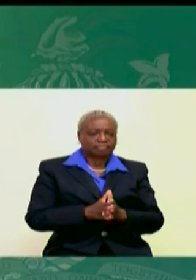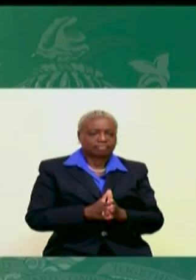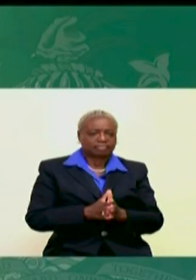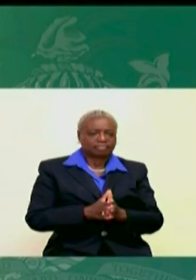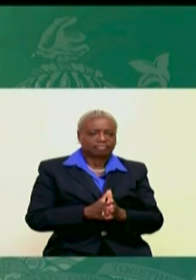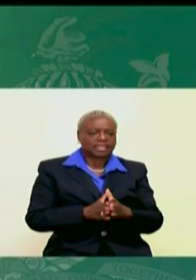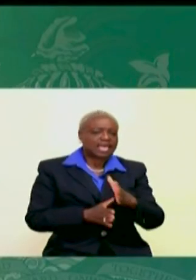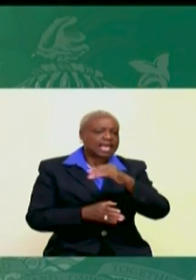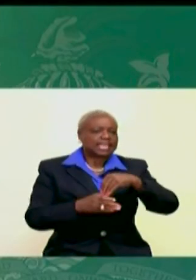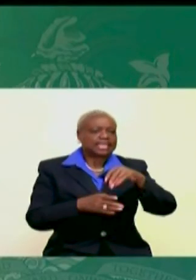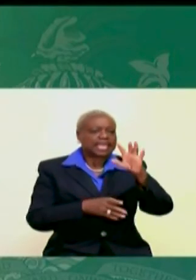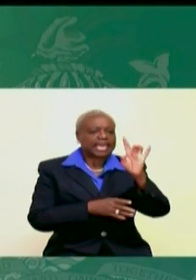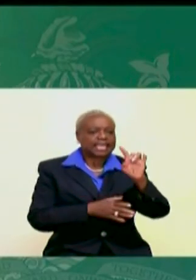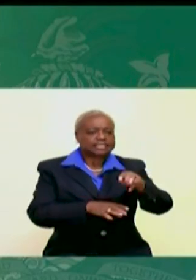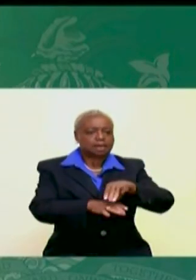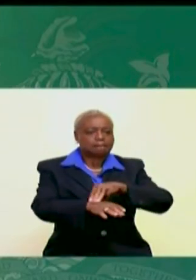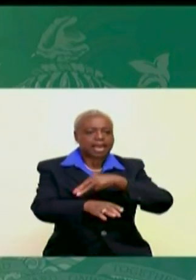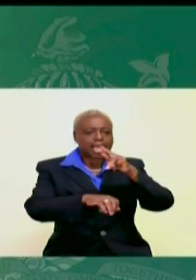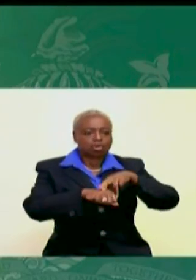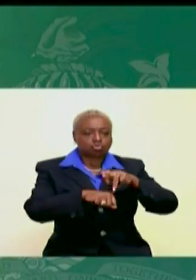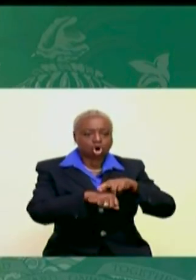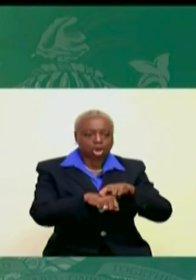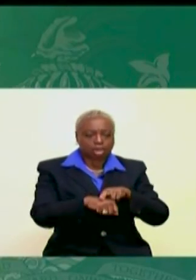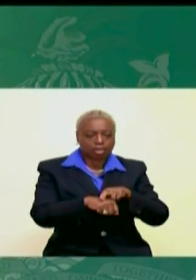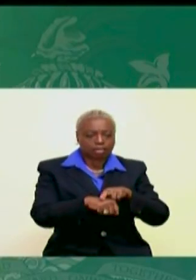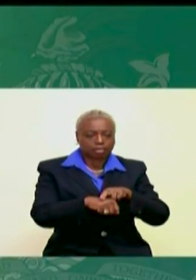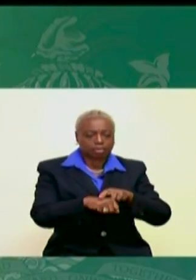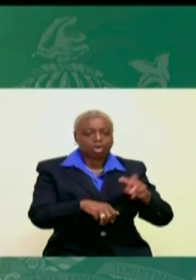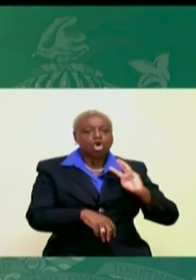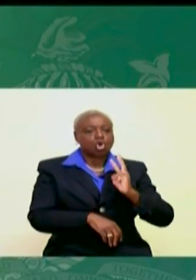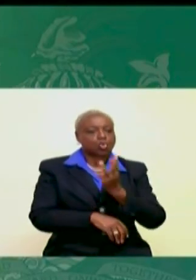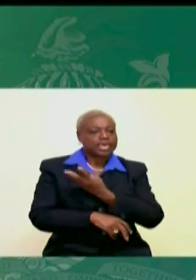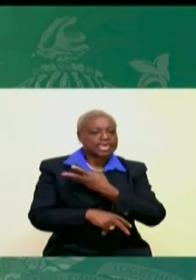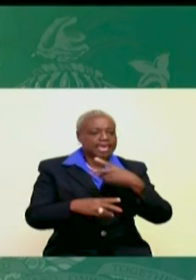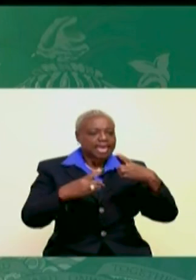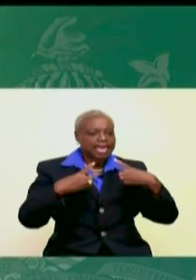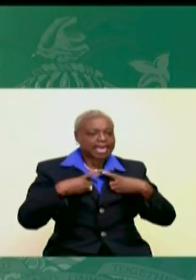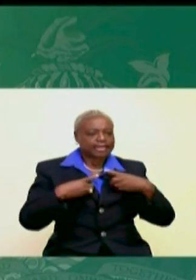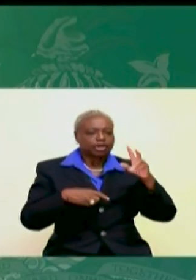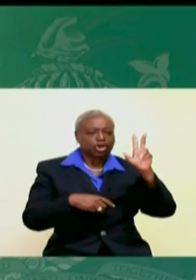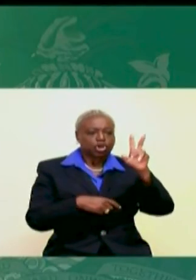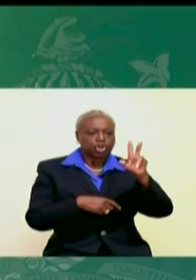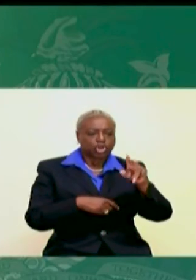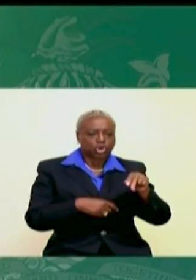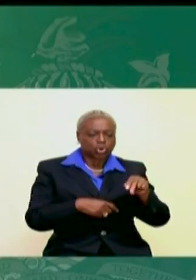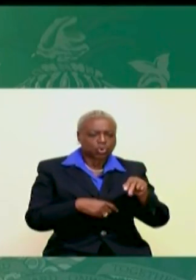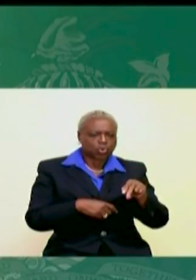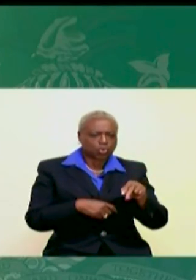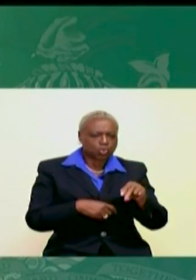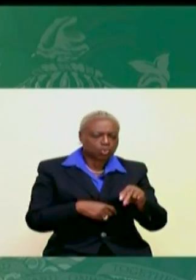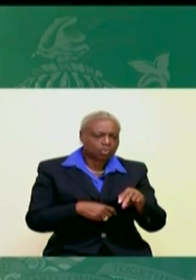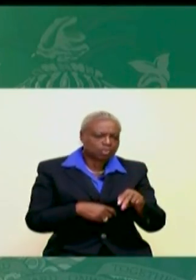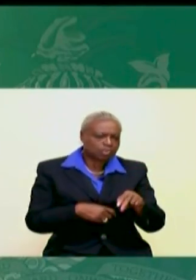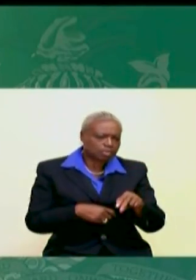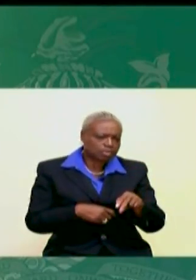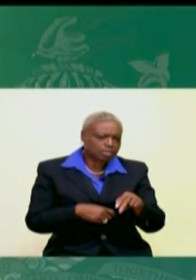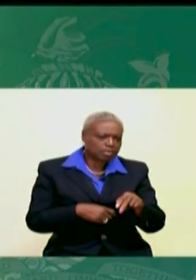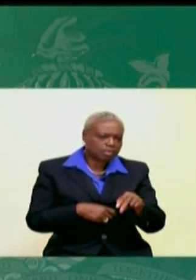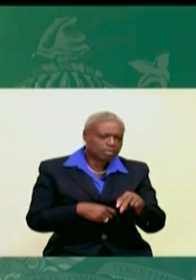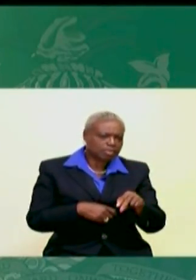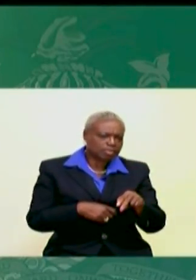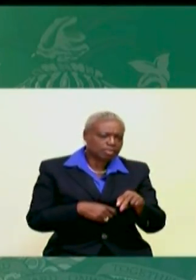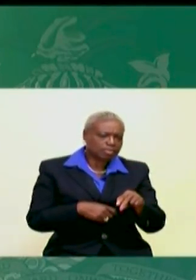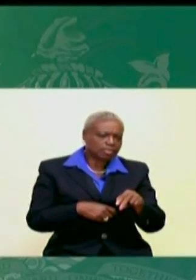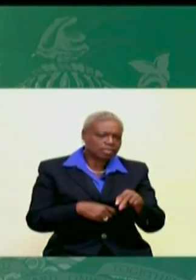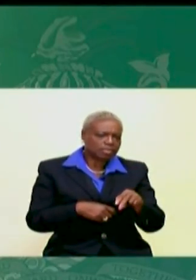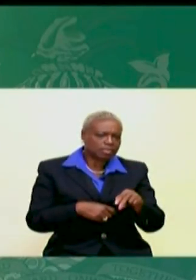in 8 Mile Rock, Madam Speaker, we had no modernity. That is why